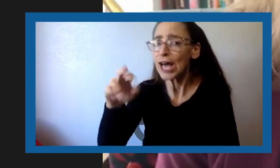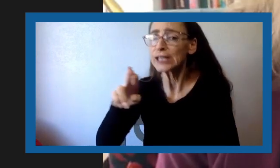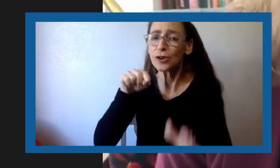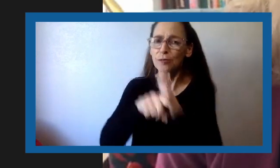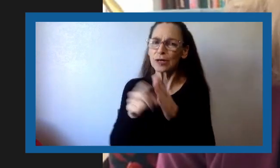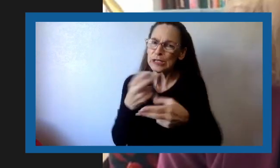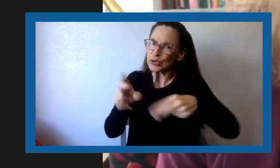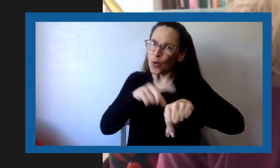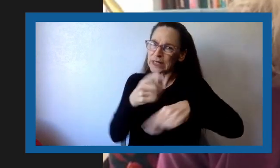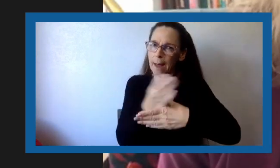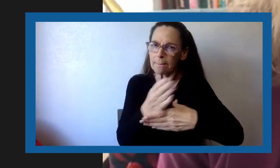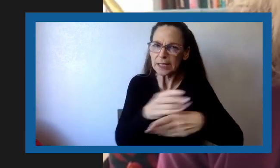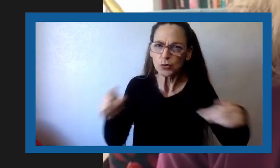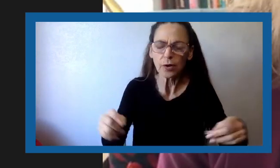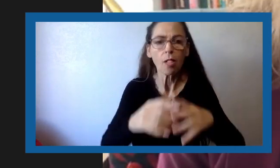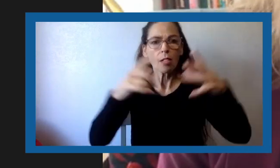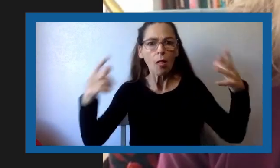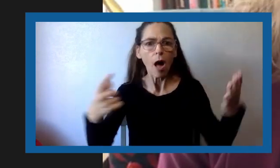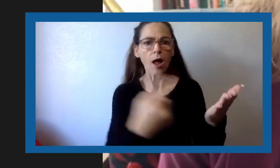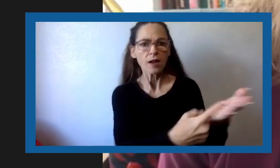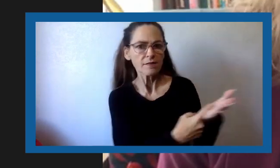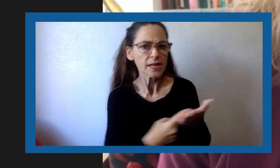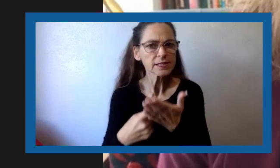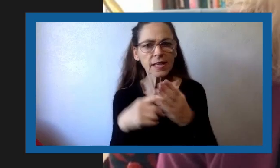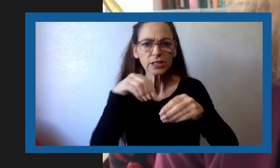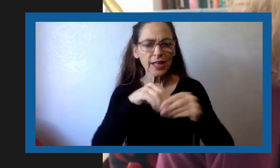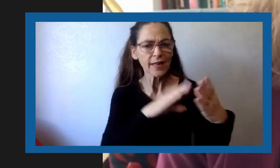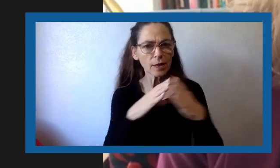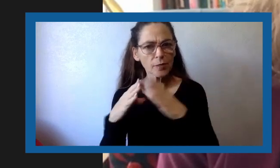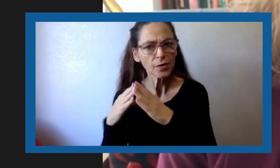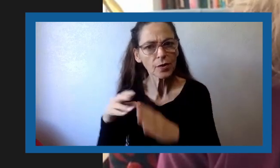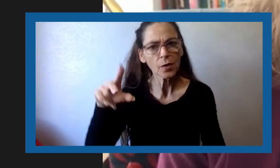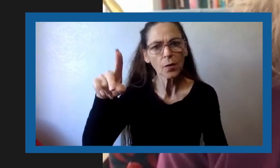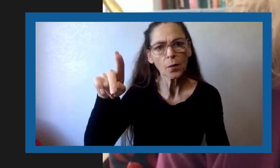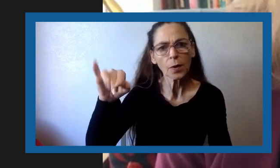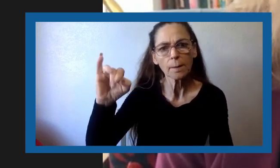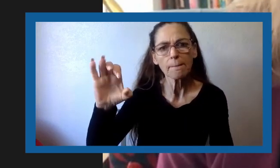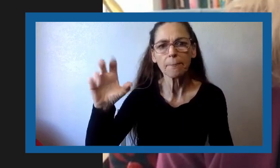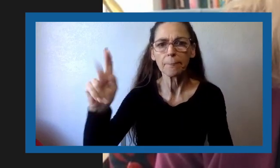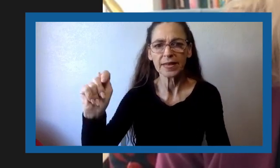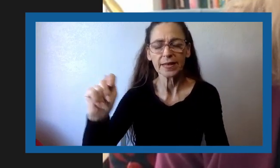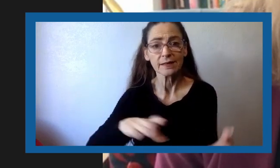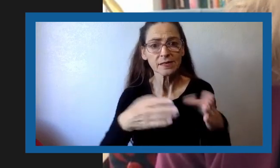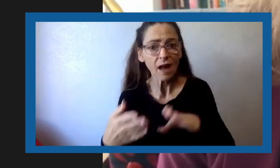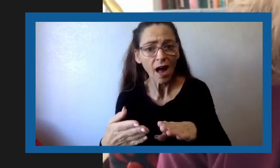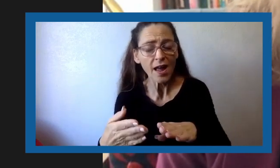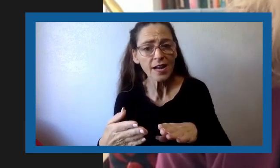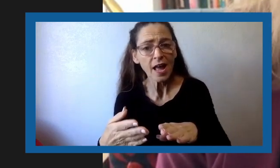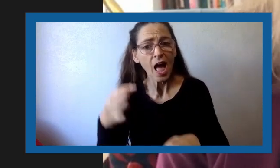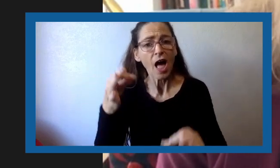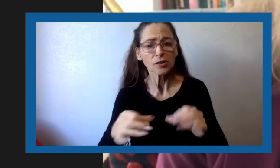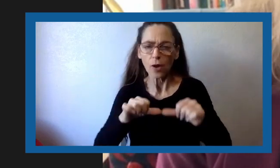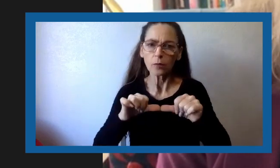time. There had been a lot of discussion within the community when Pickett died and when the trial was